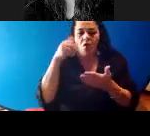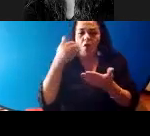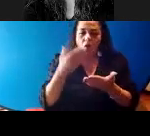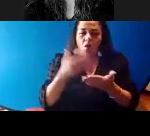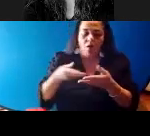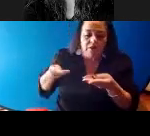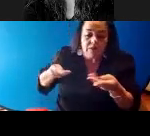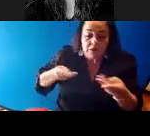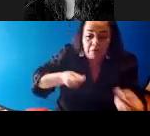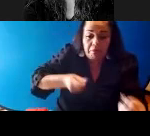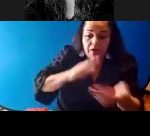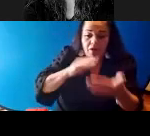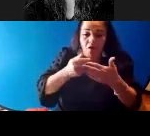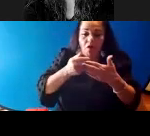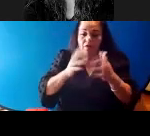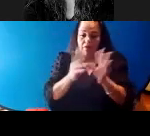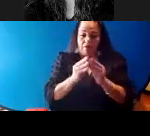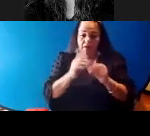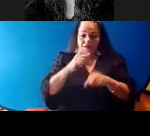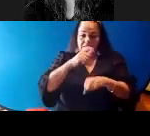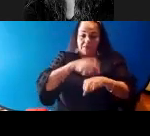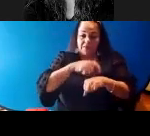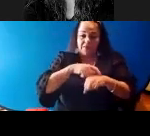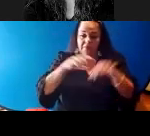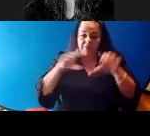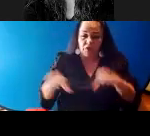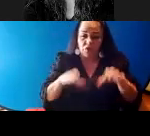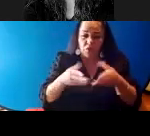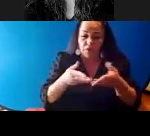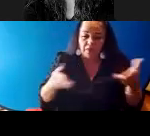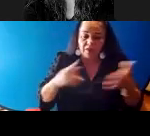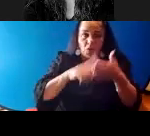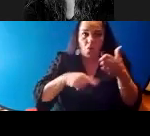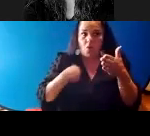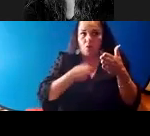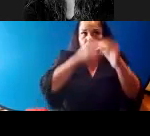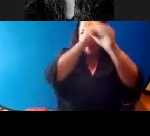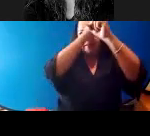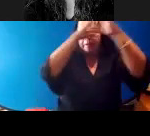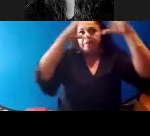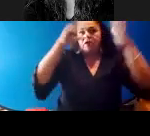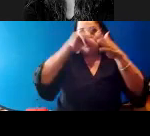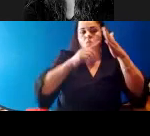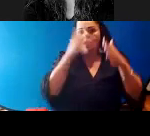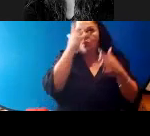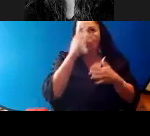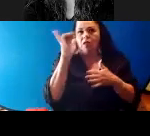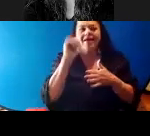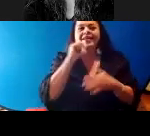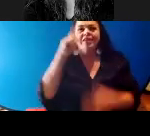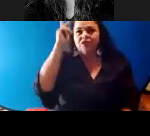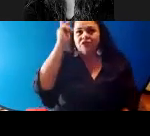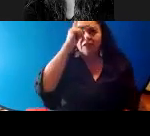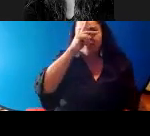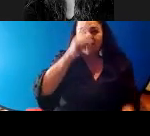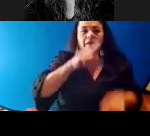this time, our meeting time, or a lot more of our meeting time, really thinking about what reimagining would look like, not just philosophically, but then